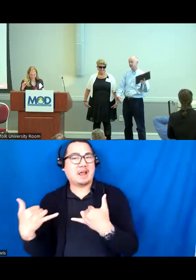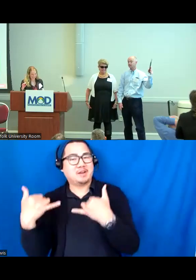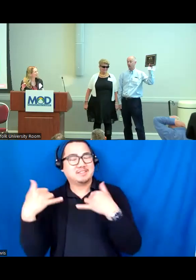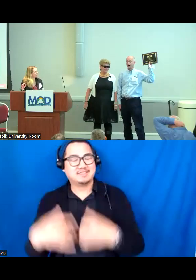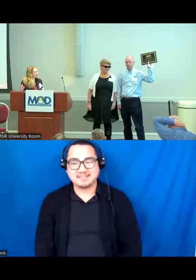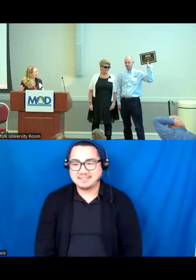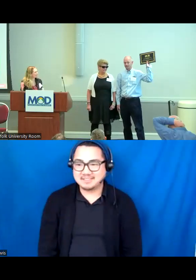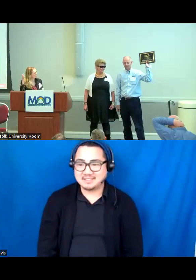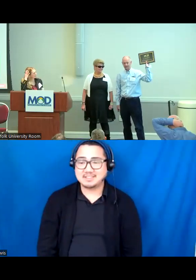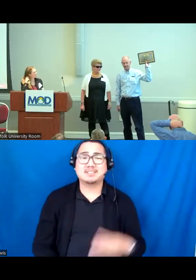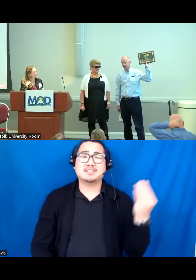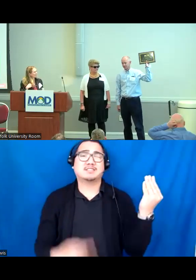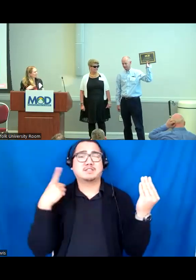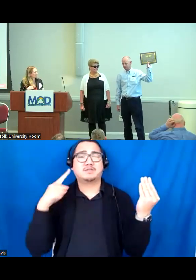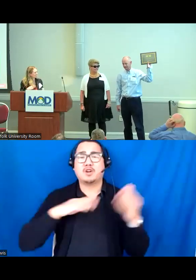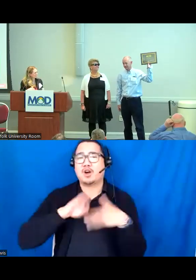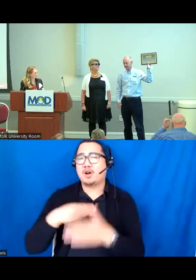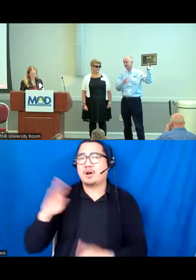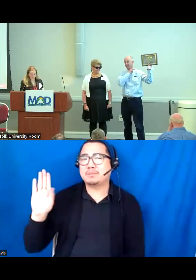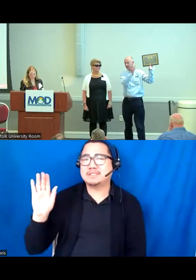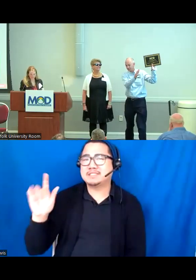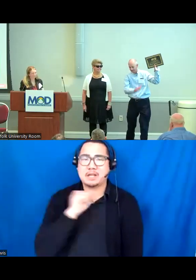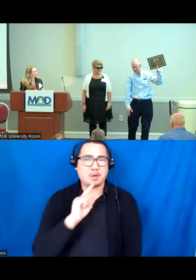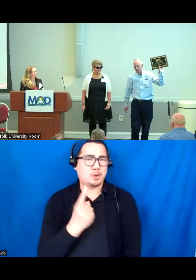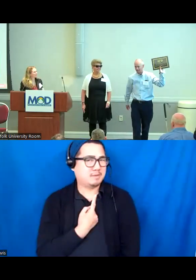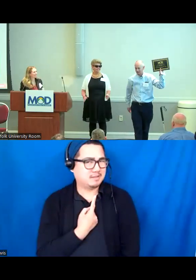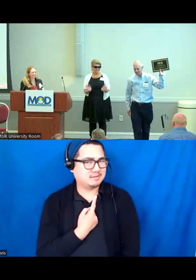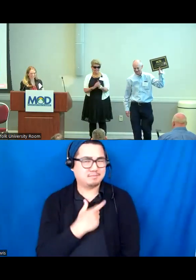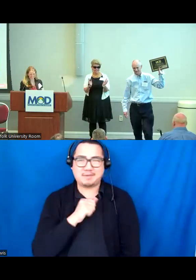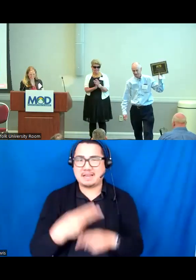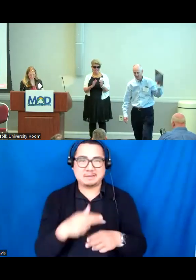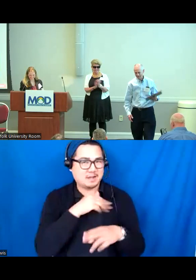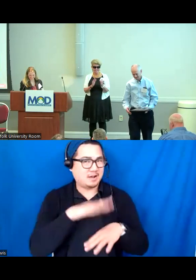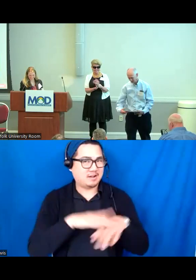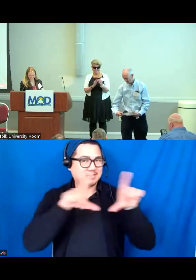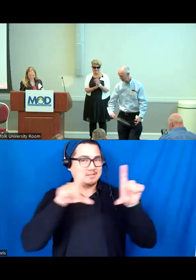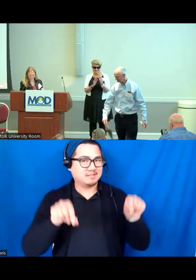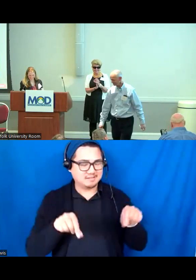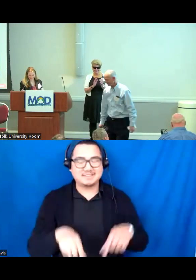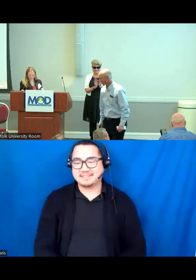This is for all of BCIL, not for me. And it does not have my name on